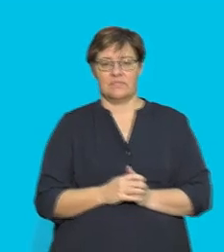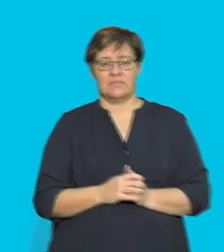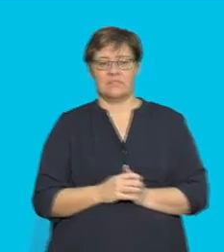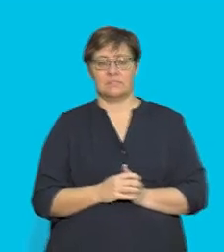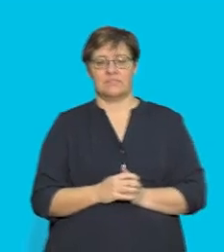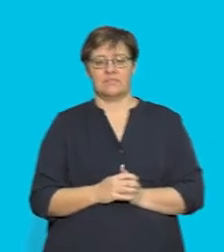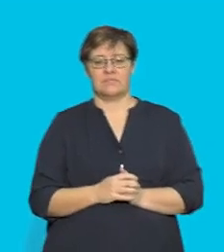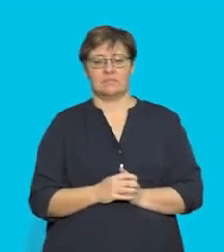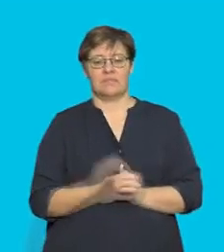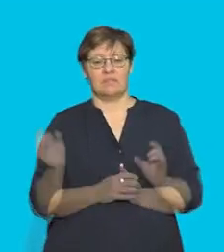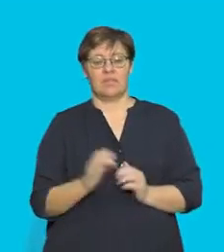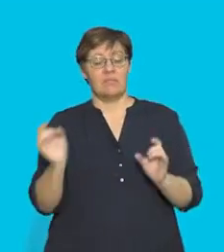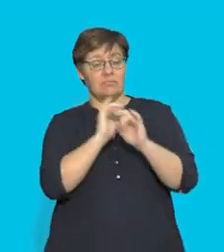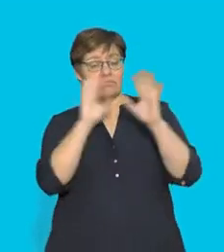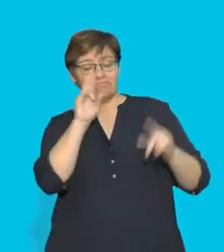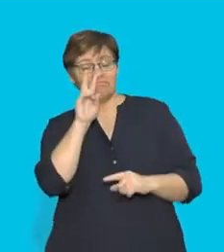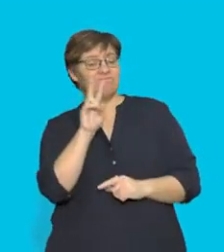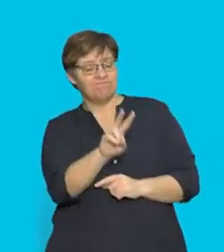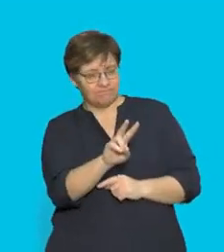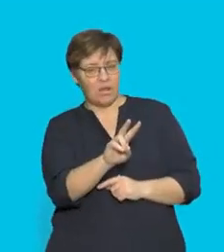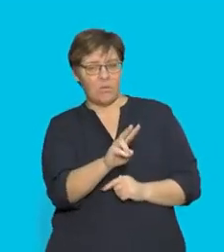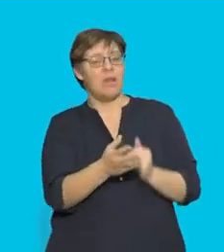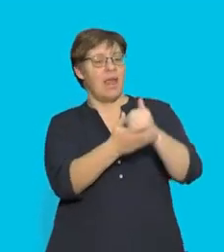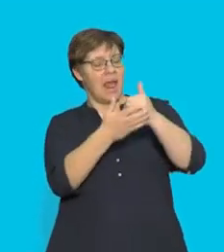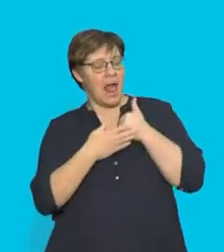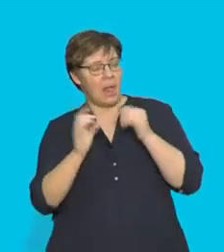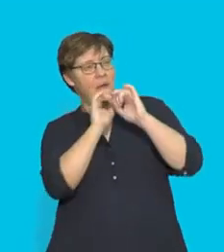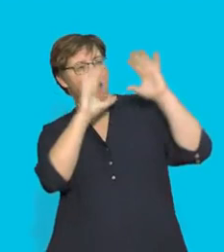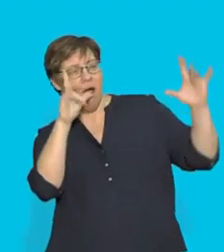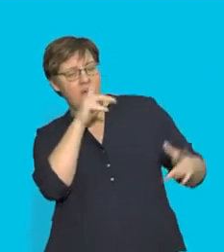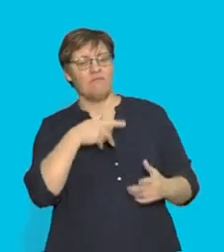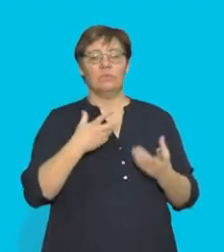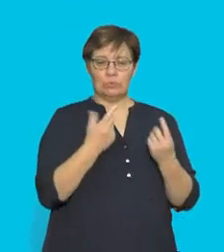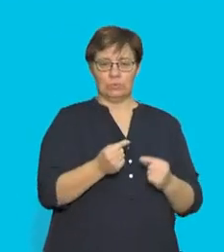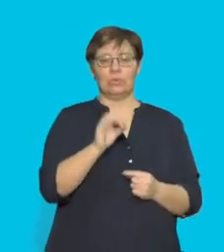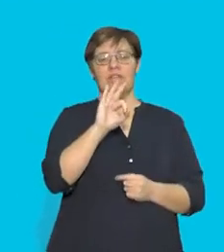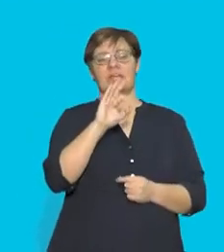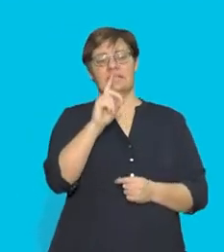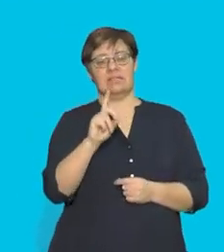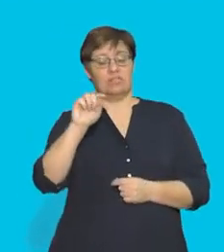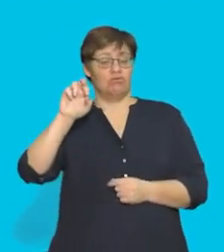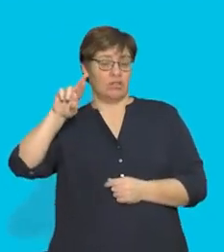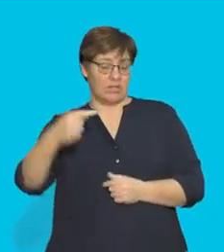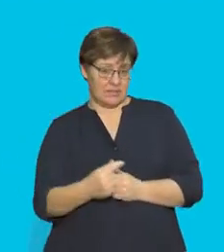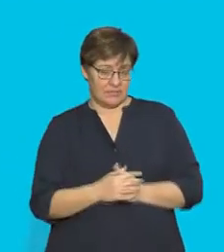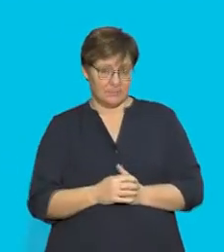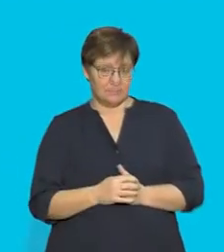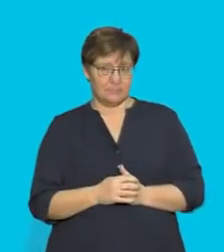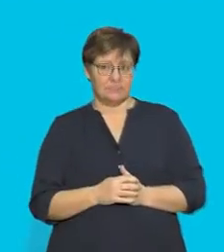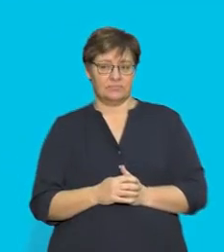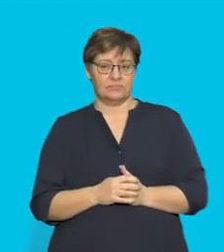Okay, so picturing a corner of a room kind of does help us when we're doing 3D trigonometry, as you will see a little bit later.